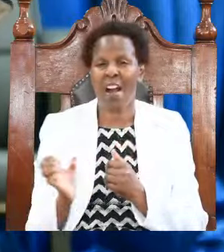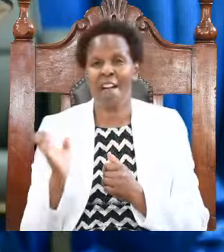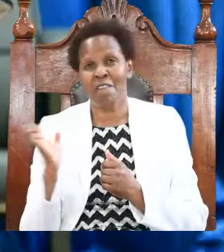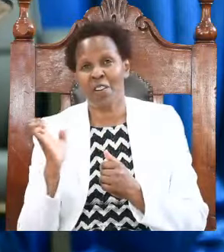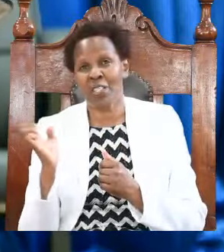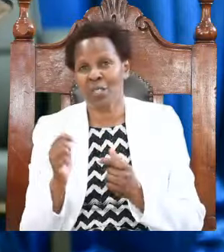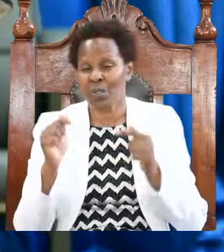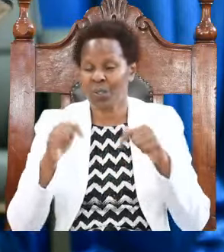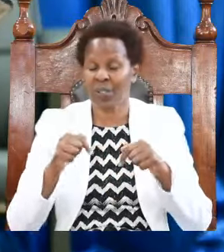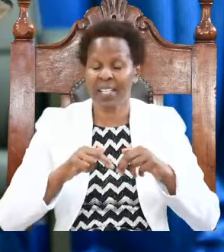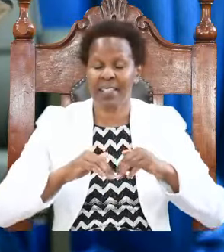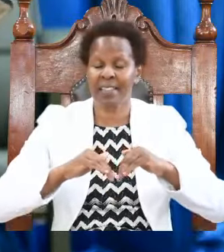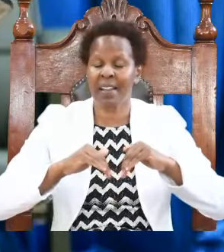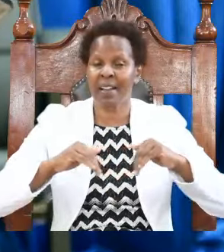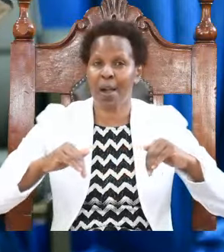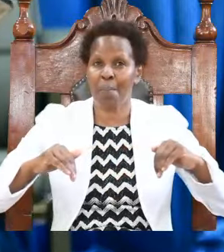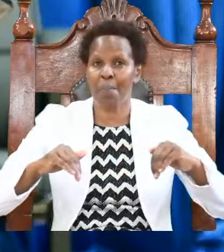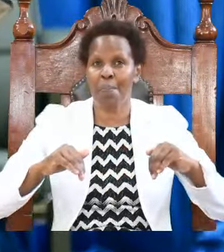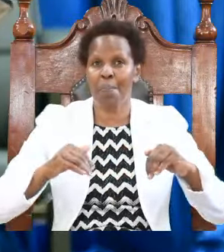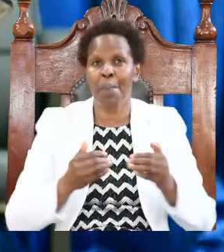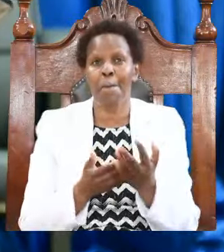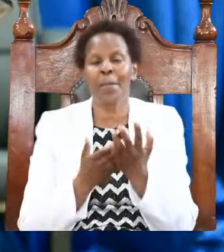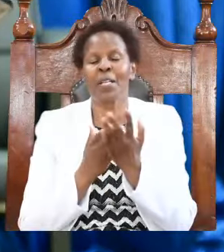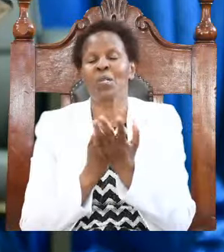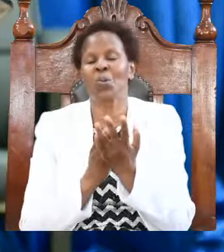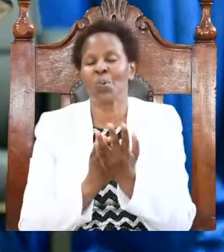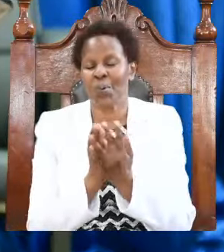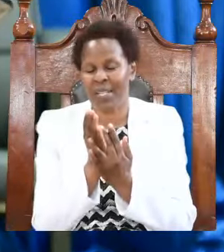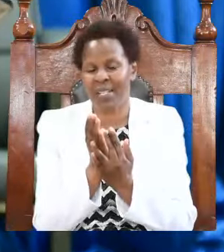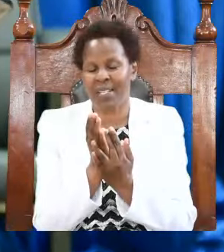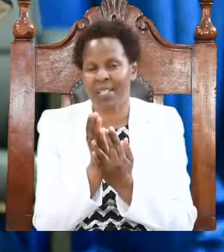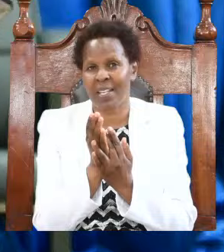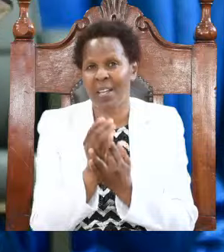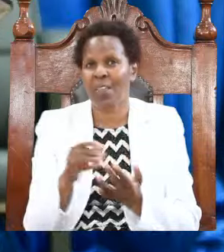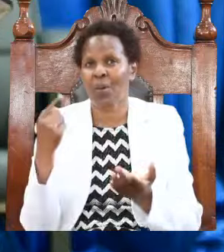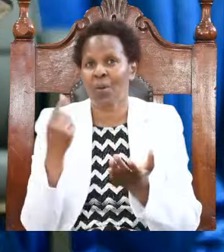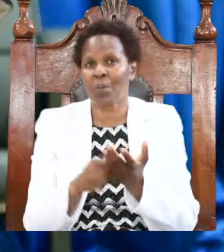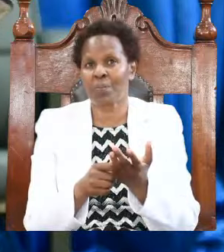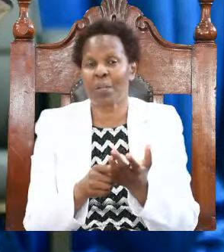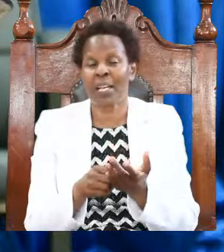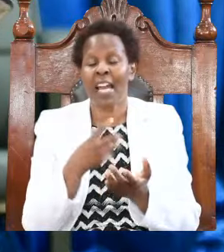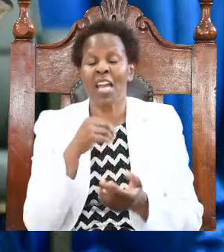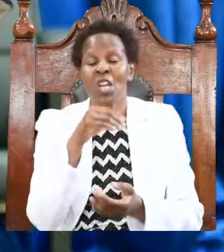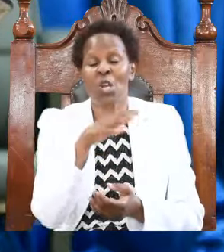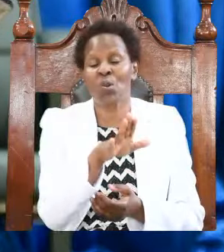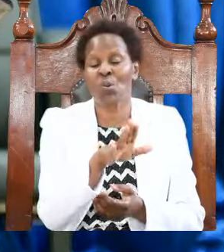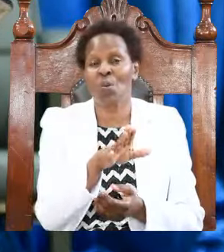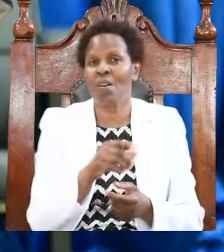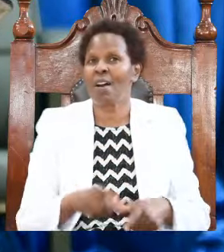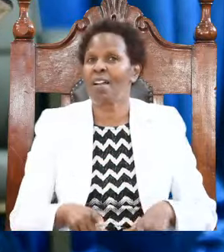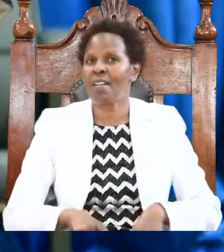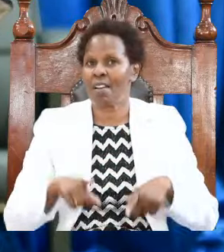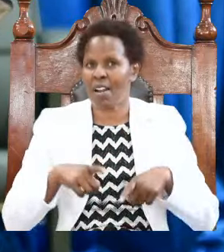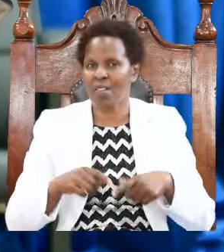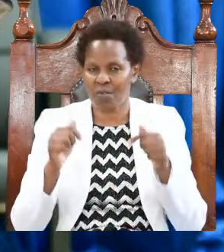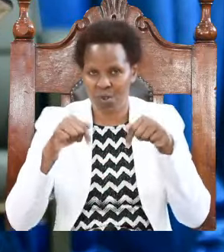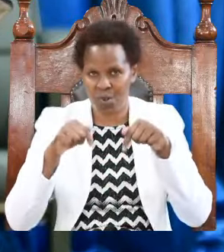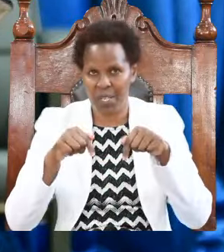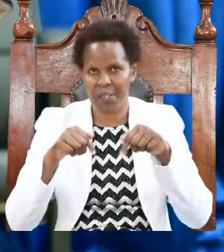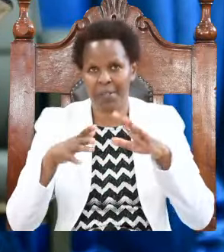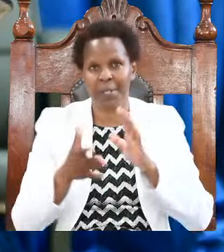is the gap between the gospel we preach and the lives we lead. The greatest hindrance we have today, you know,